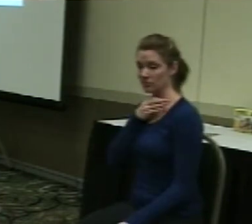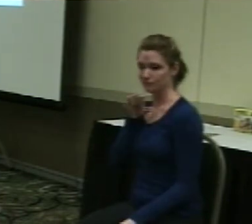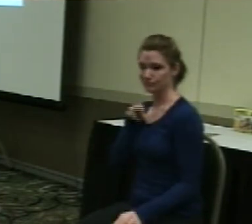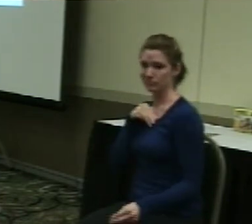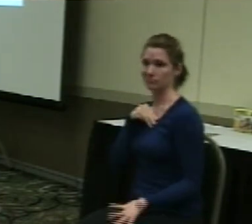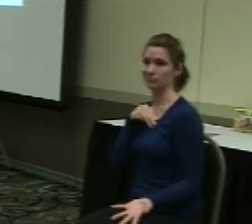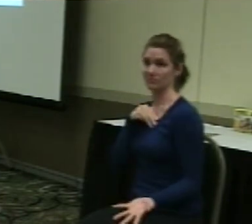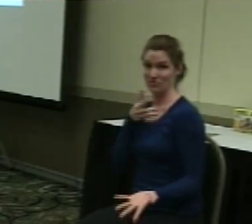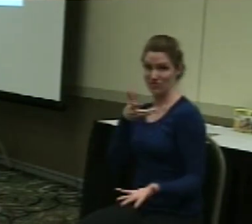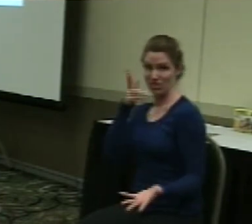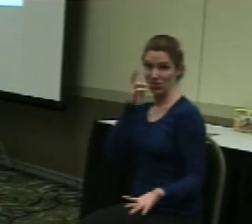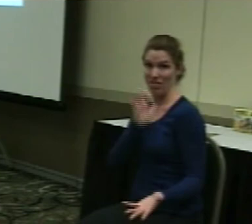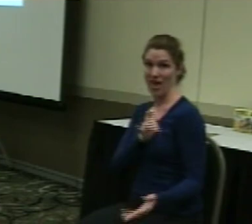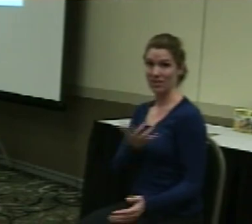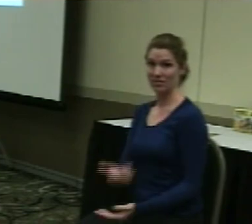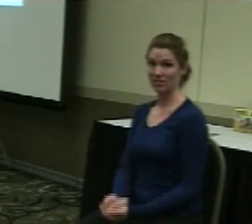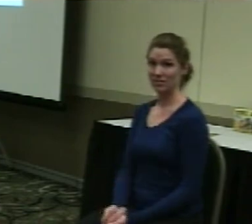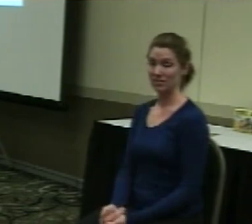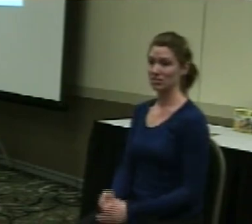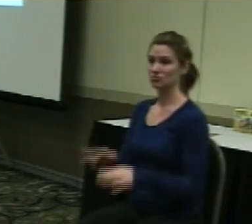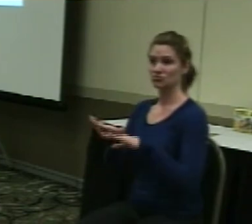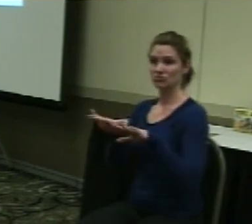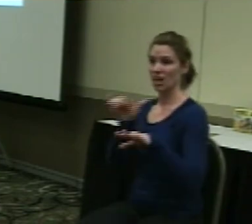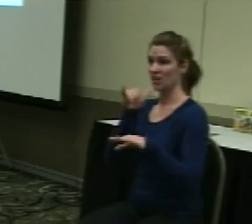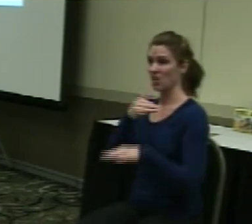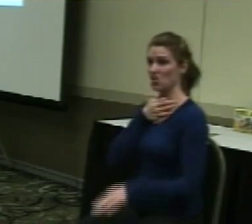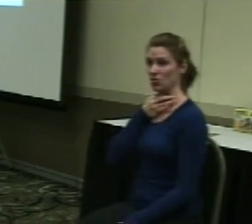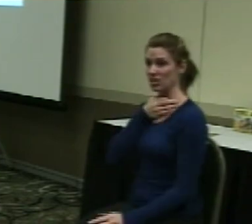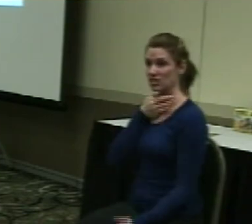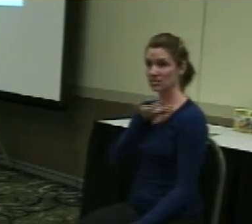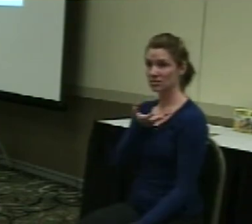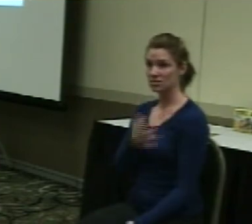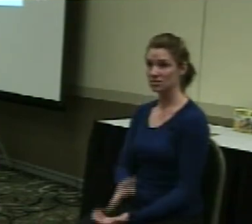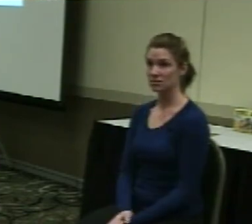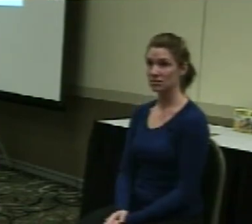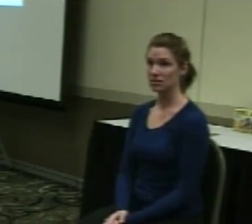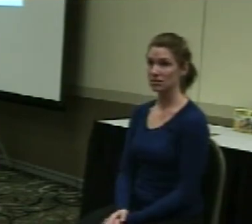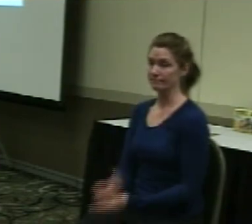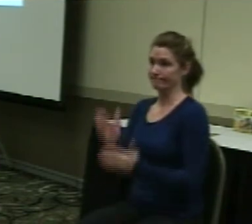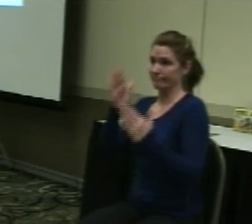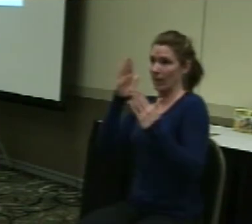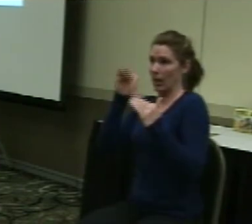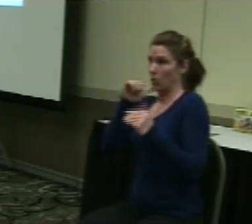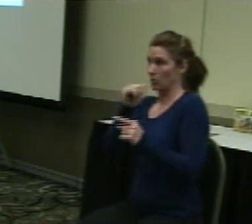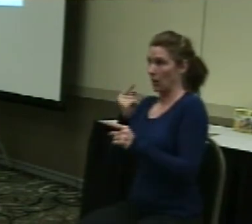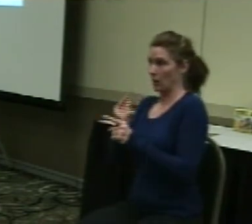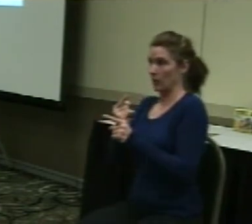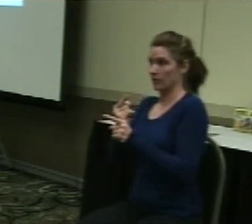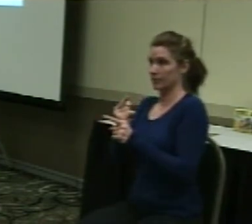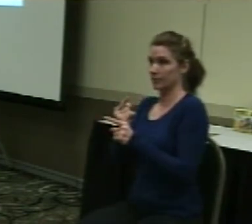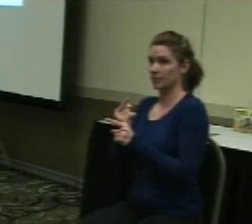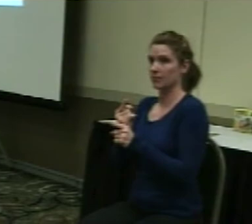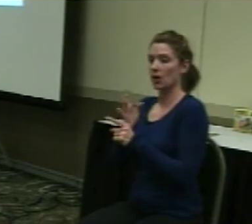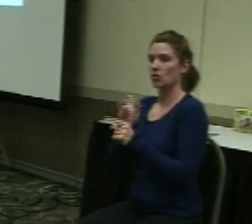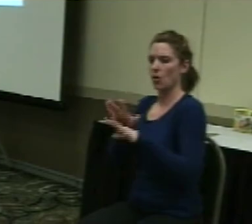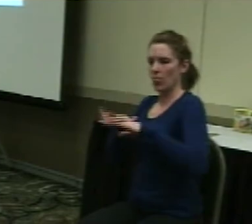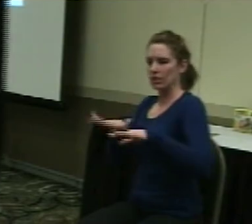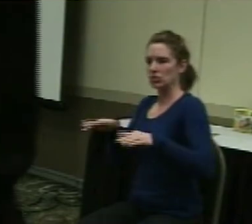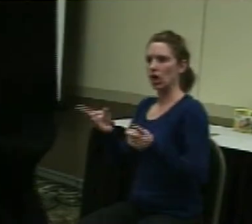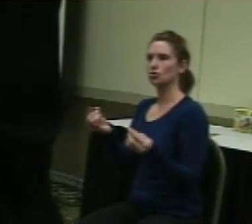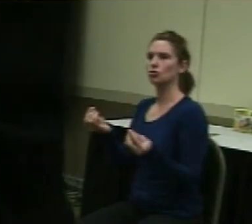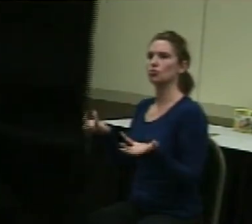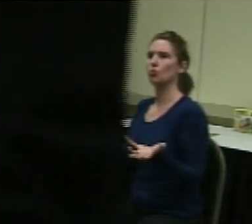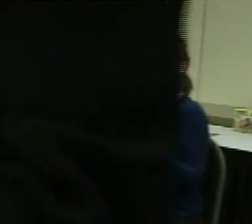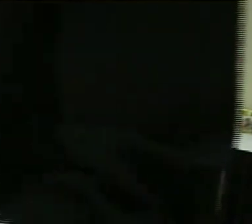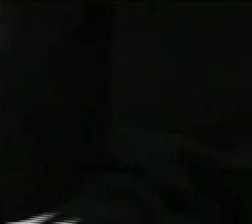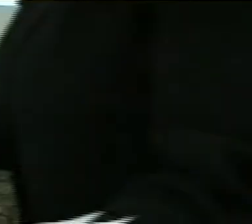you ever hear it? The child lacks curiosity. I hope not, right? What is this child doing is